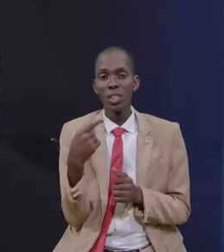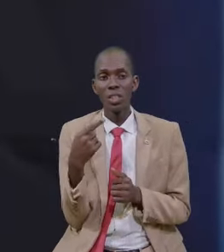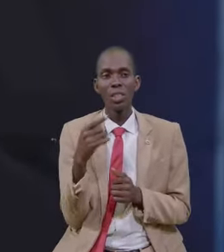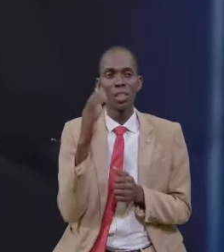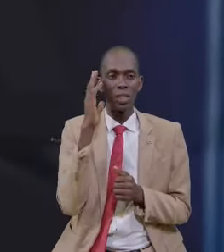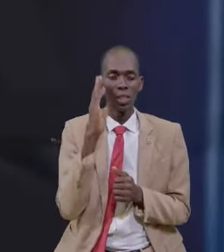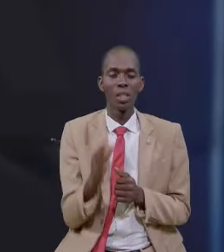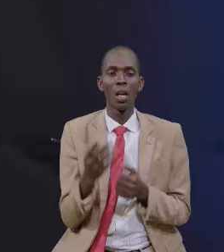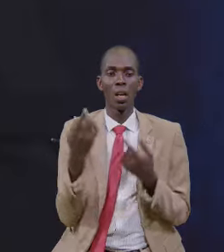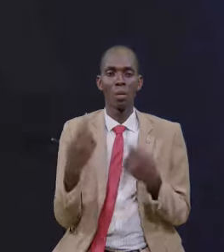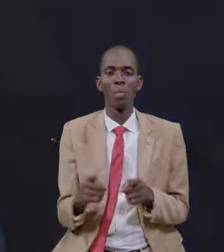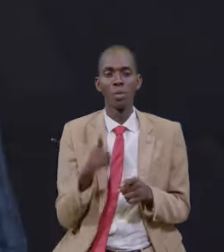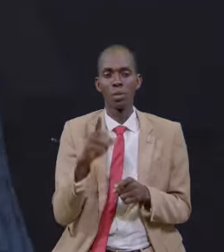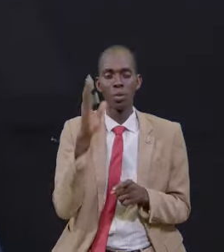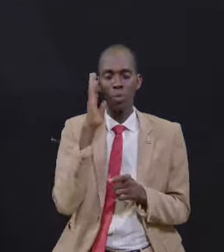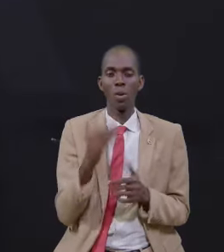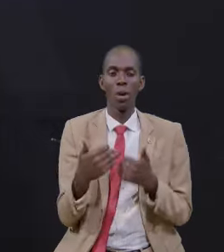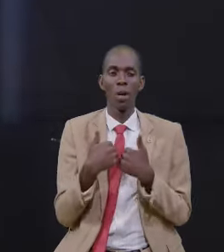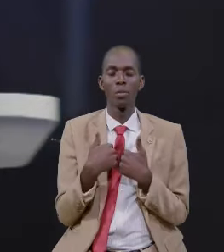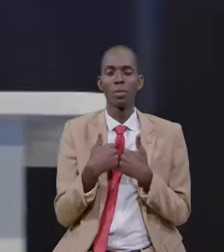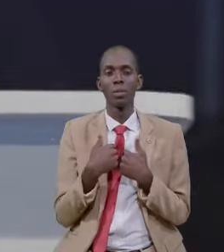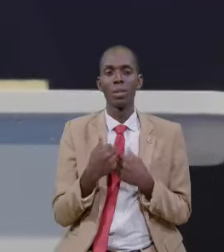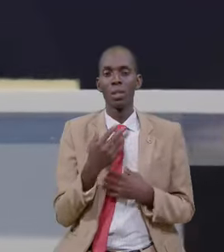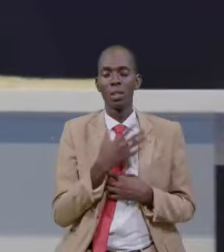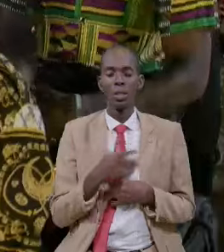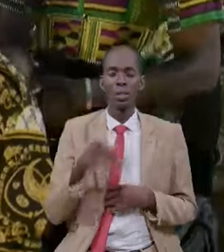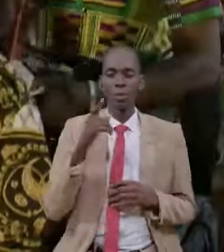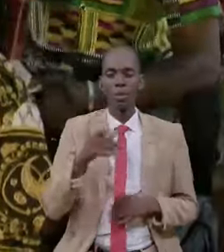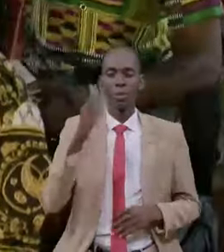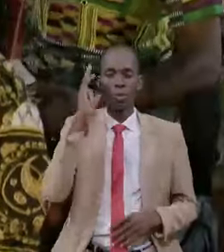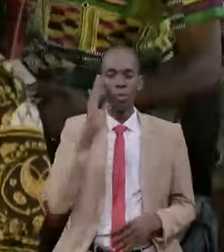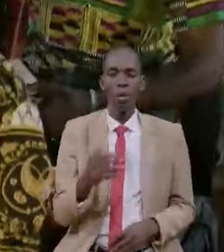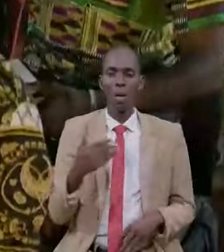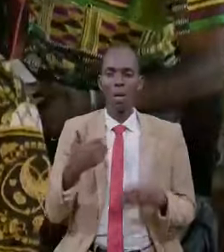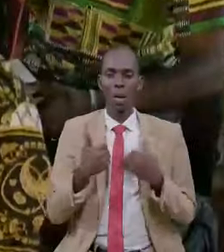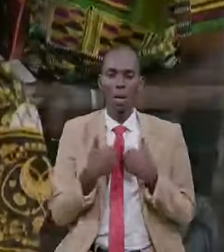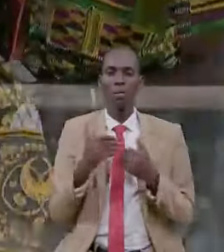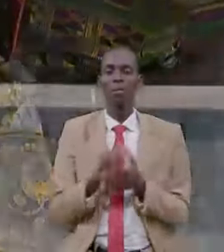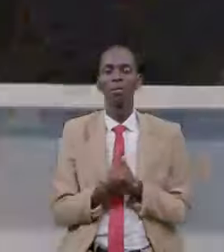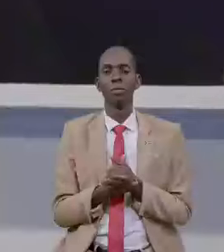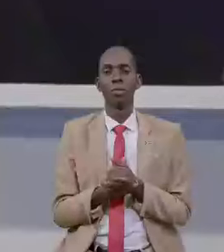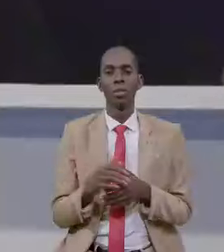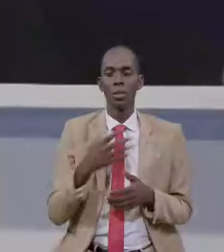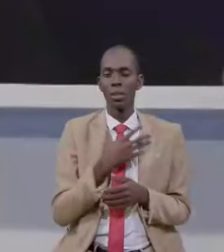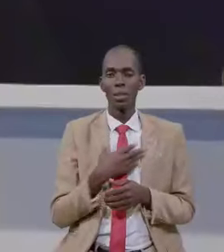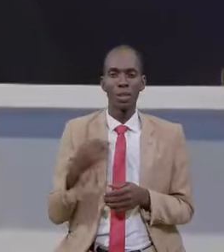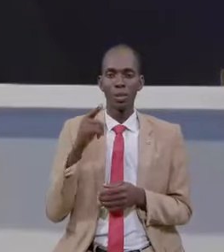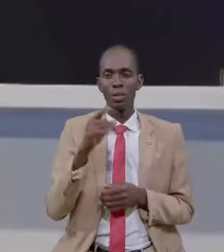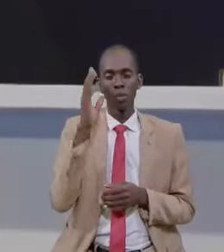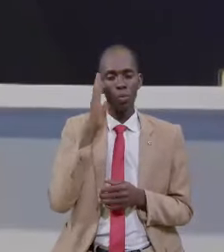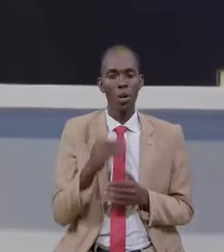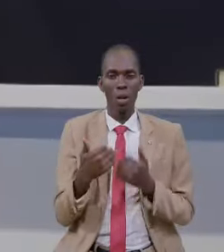ye shall have. Ye shall have. Ye shall have